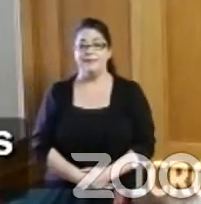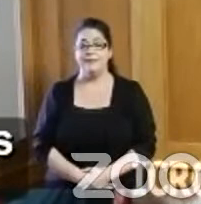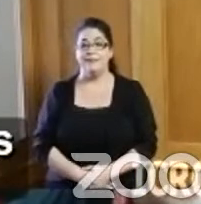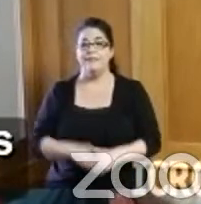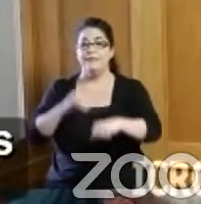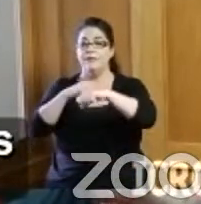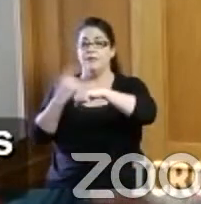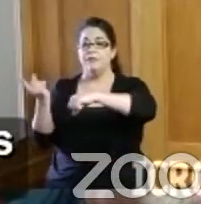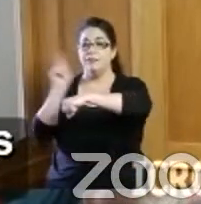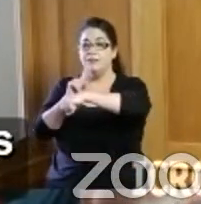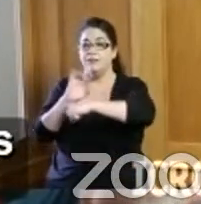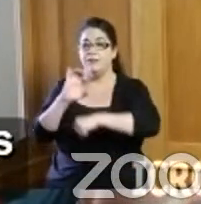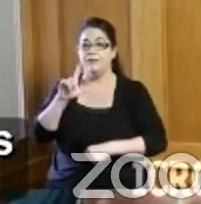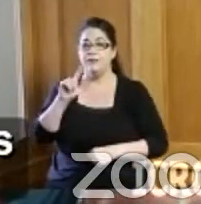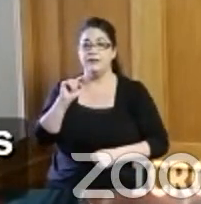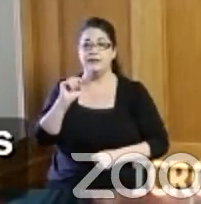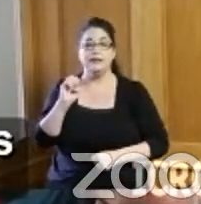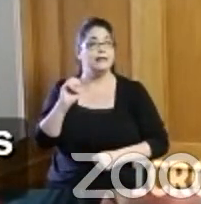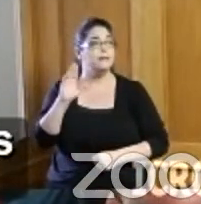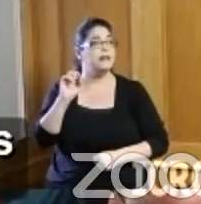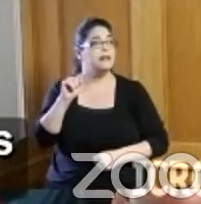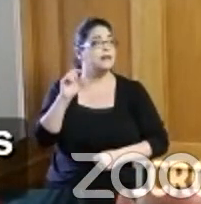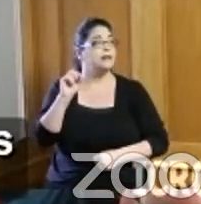Cleet Benkin.